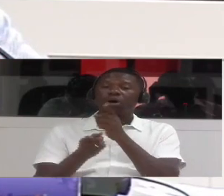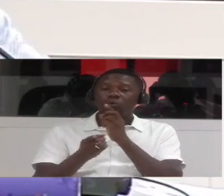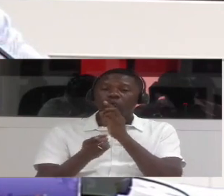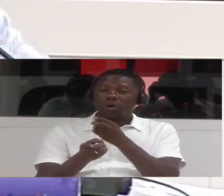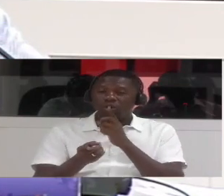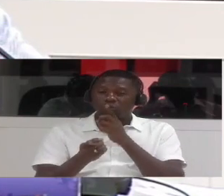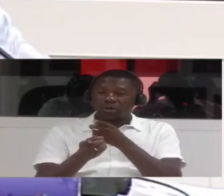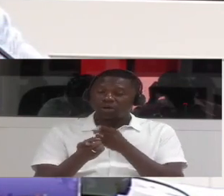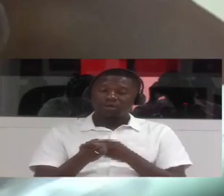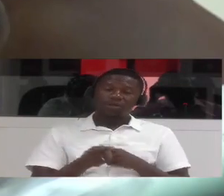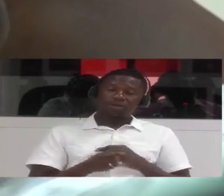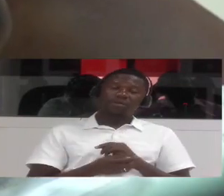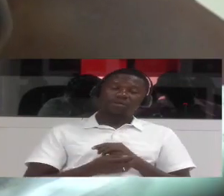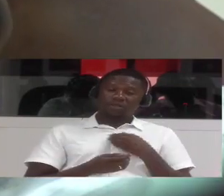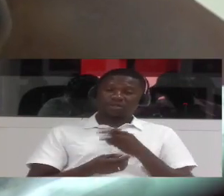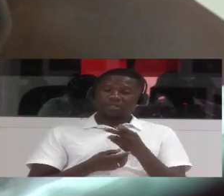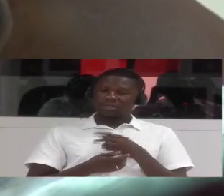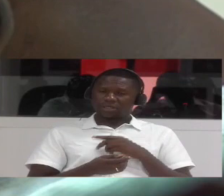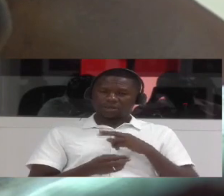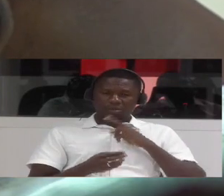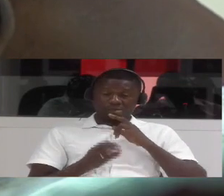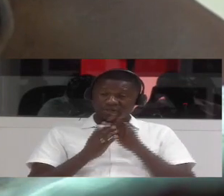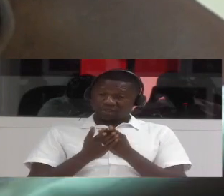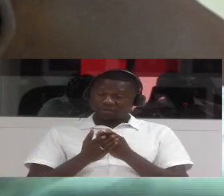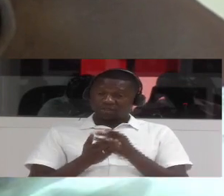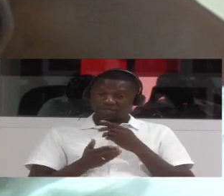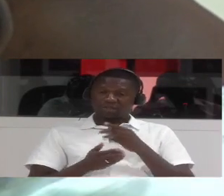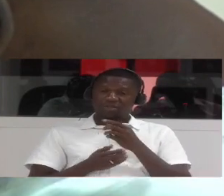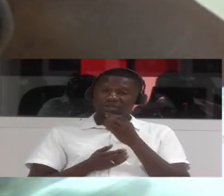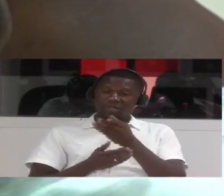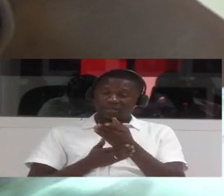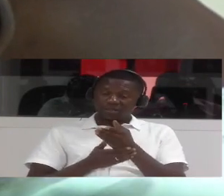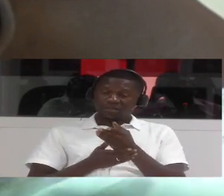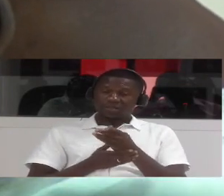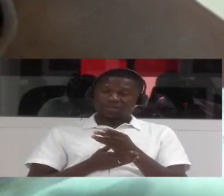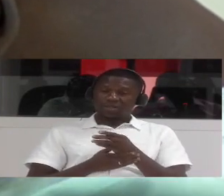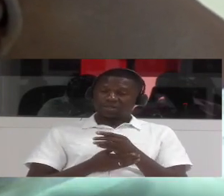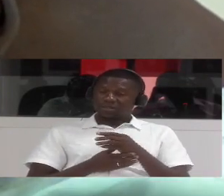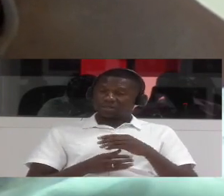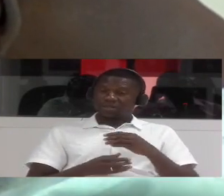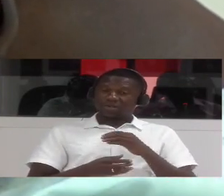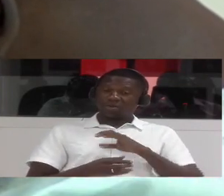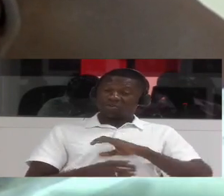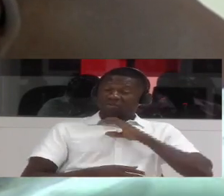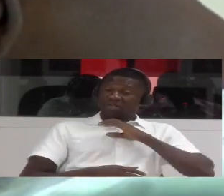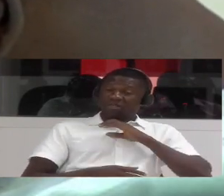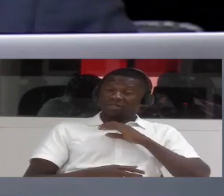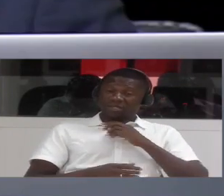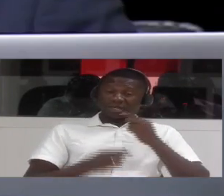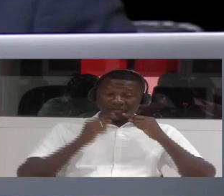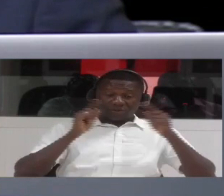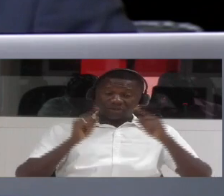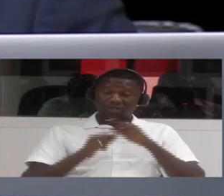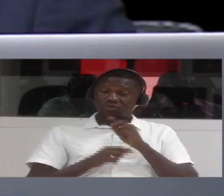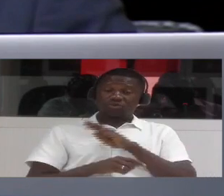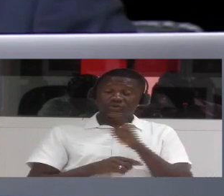isn't it a cardinal principle that that is privileged information or confidential information that should